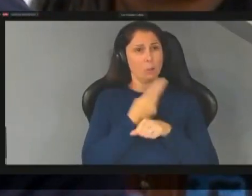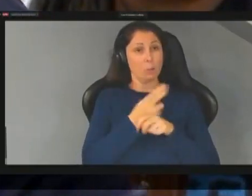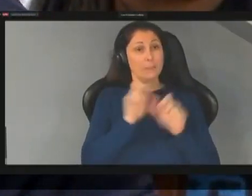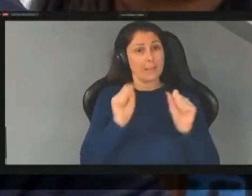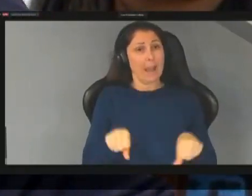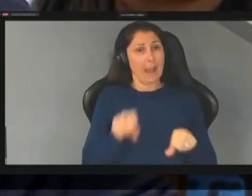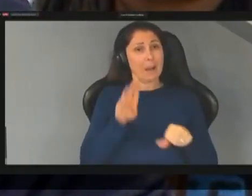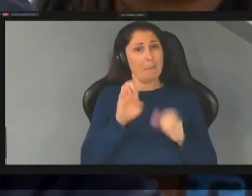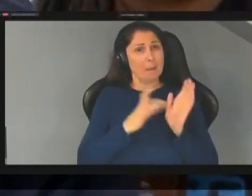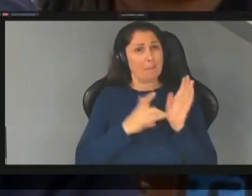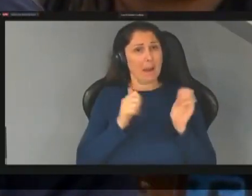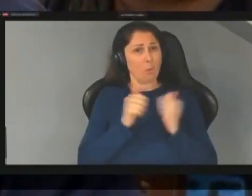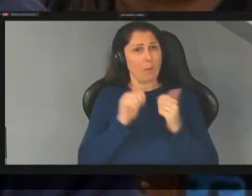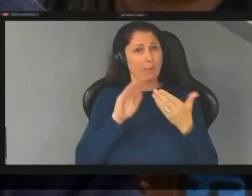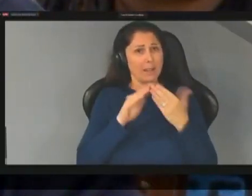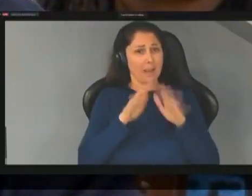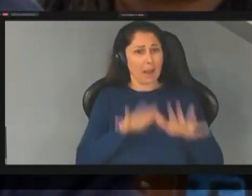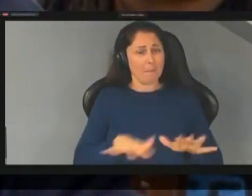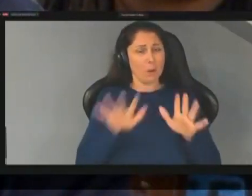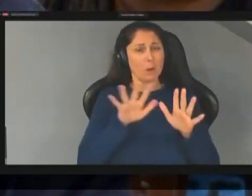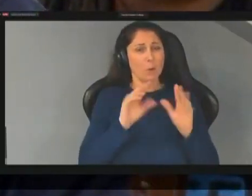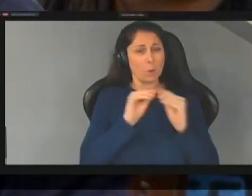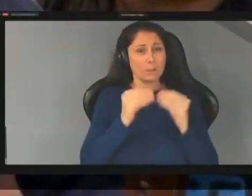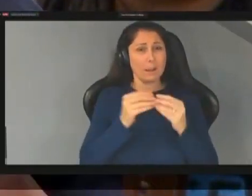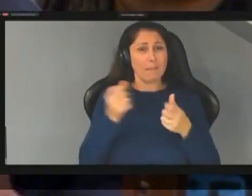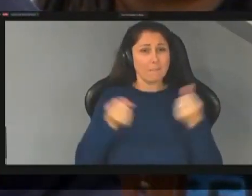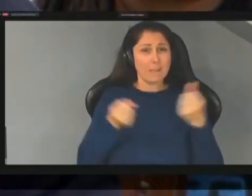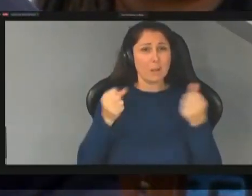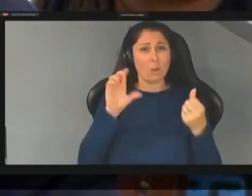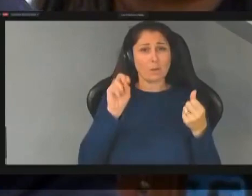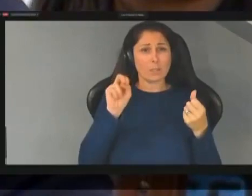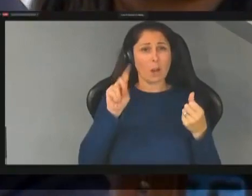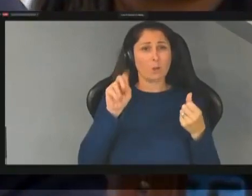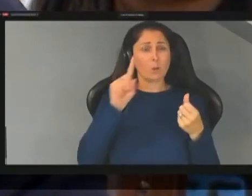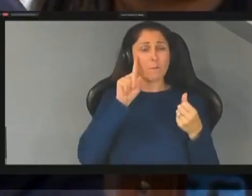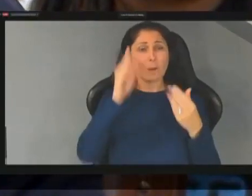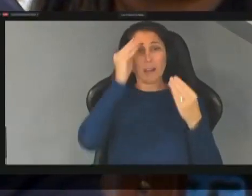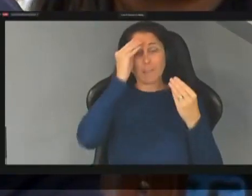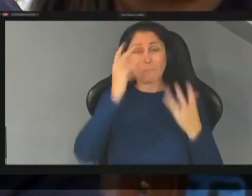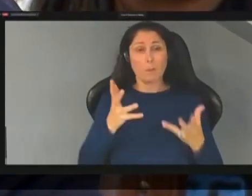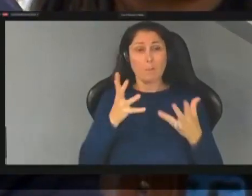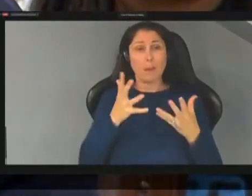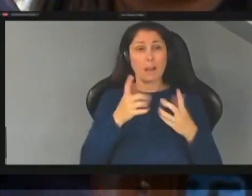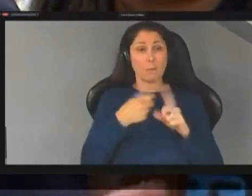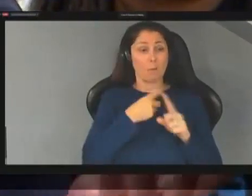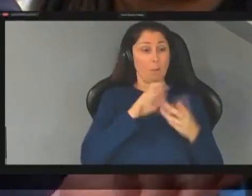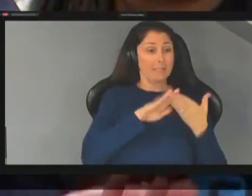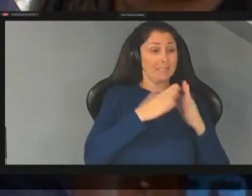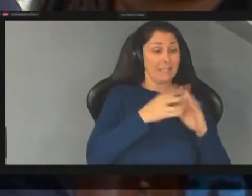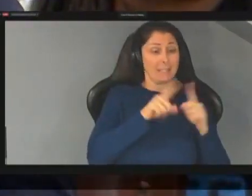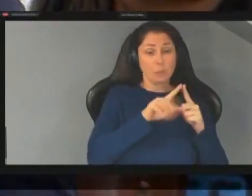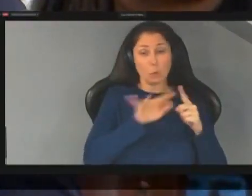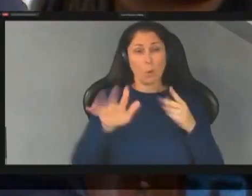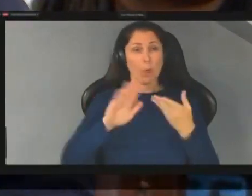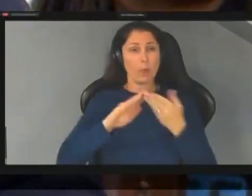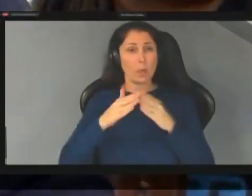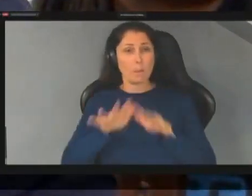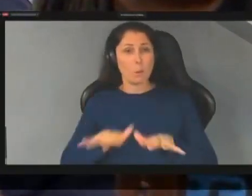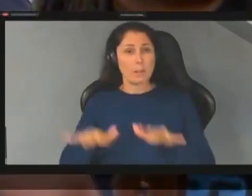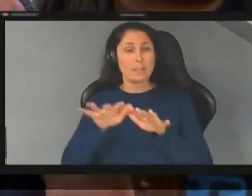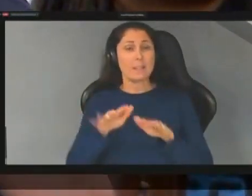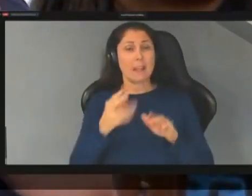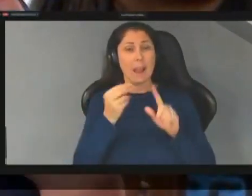neighborhood organizations as vehicles and conduits for information flowing from the city to the community, as well as